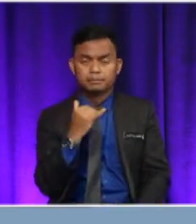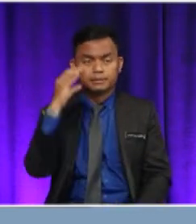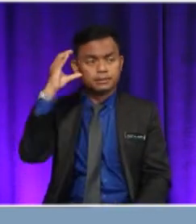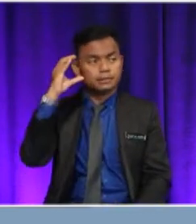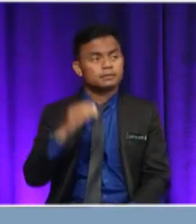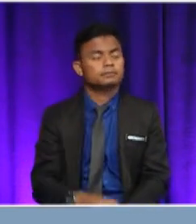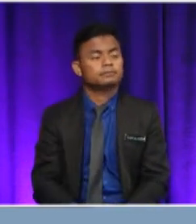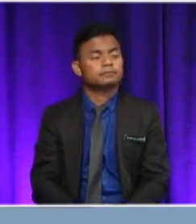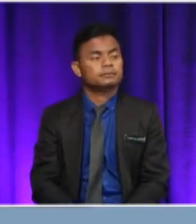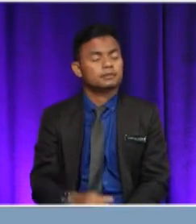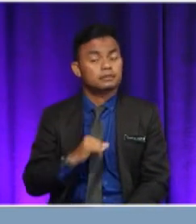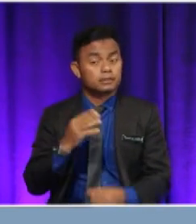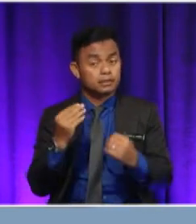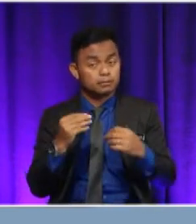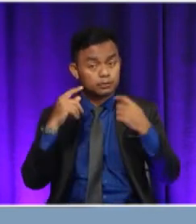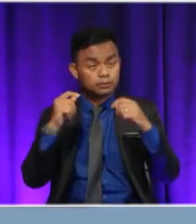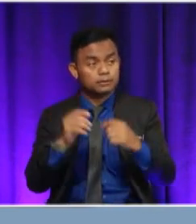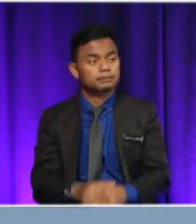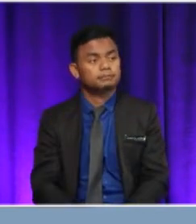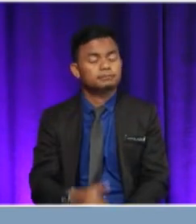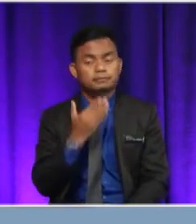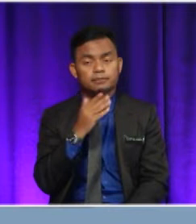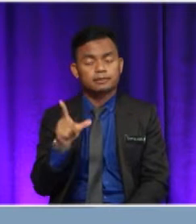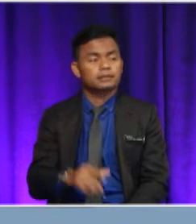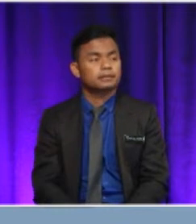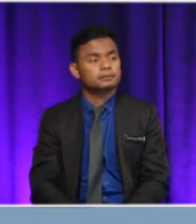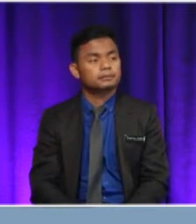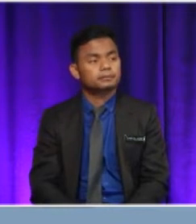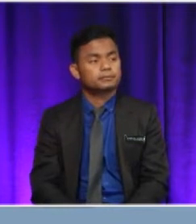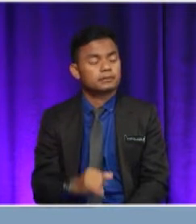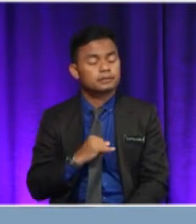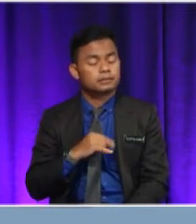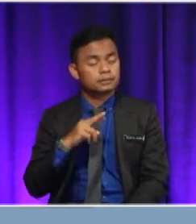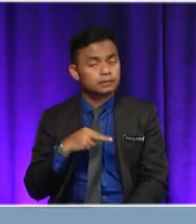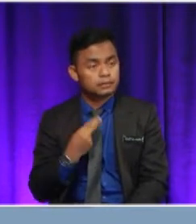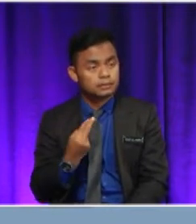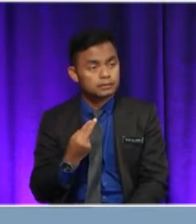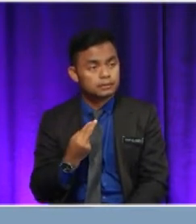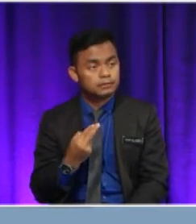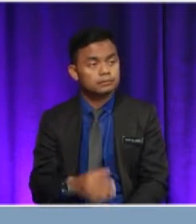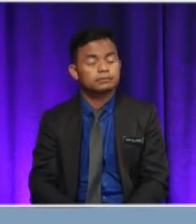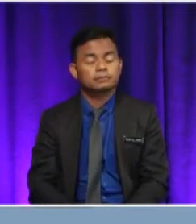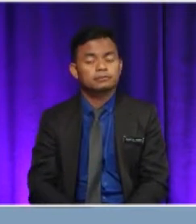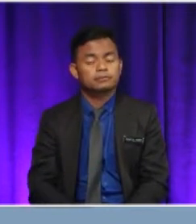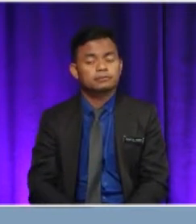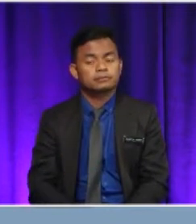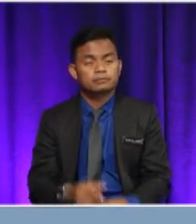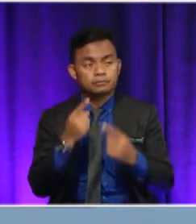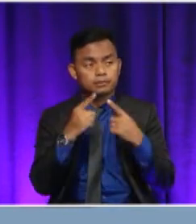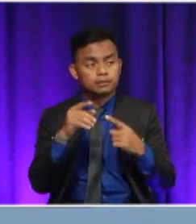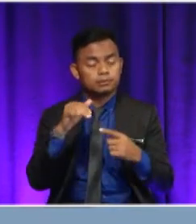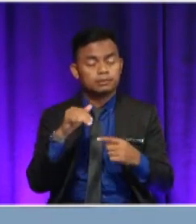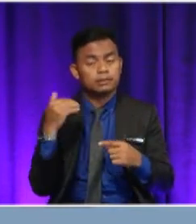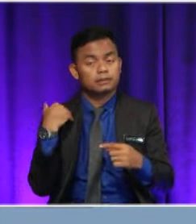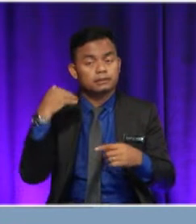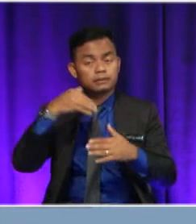I'd like to try. Okay. I found the answer in the second paragraph, the